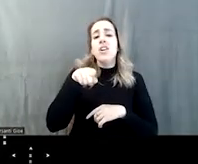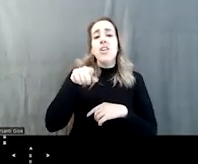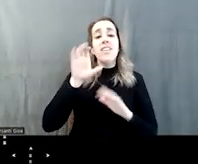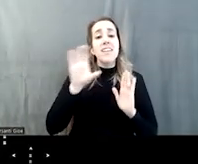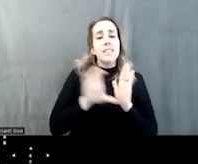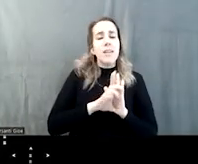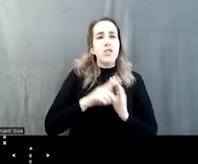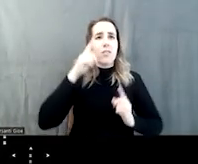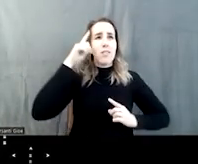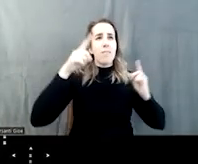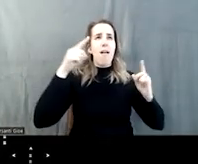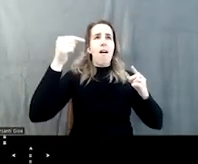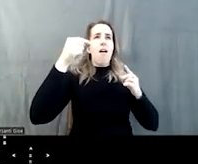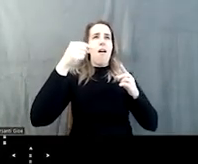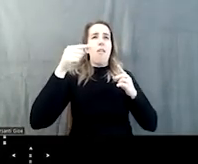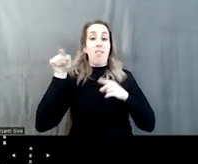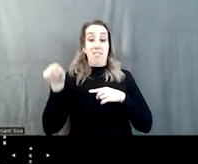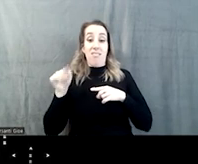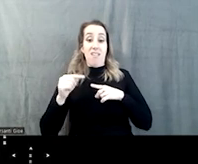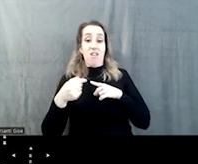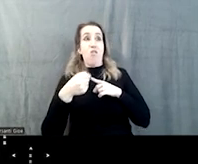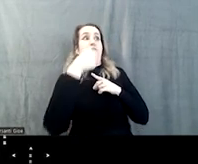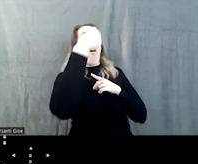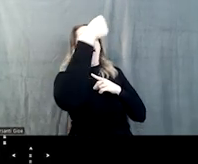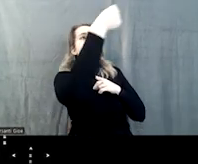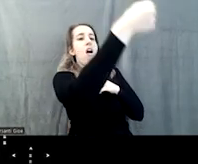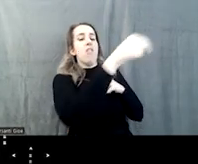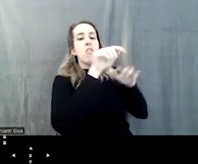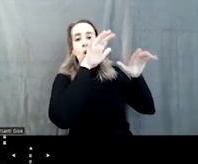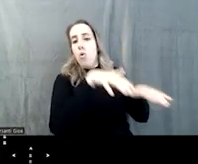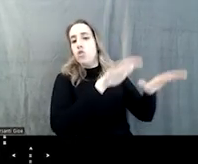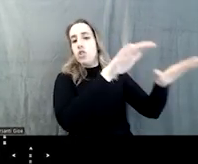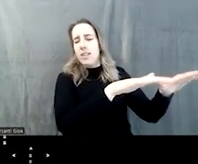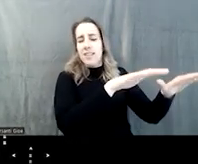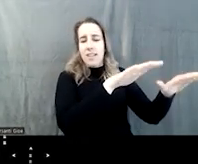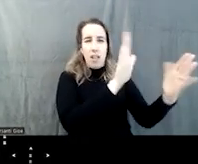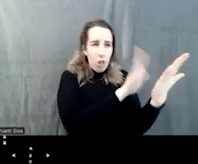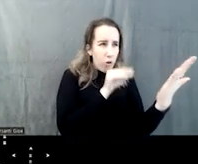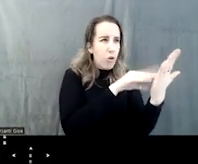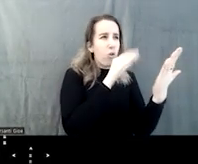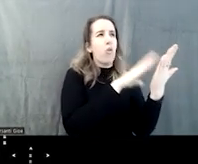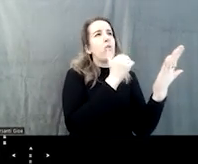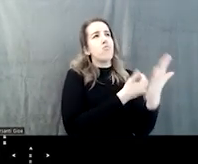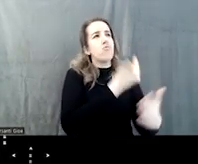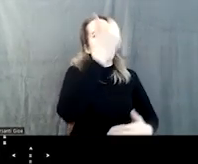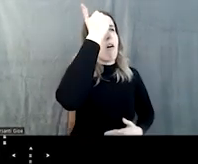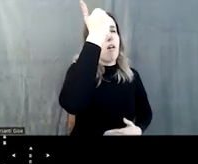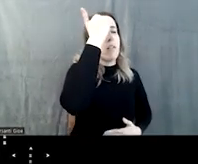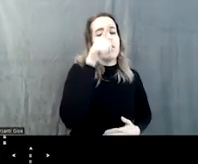that crossing across the ocean, receiving new knowledge, and it's also kind of mapping out their like